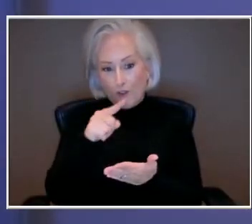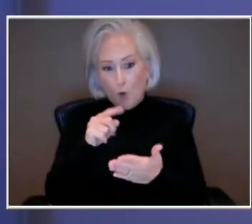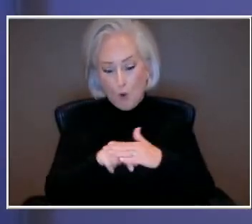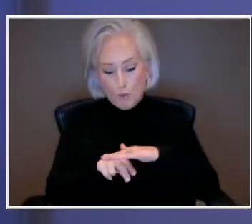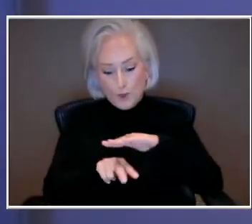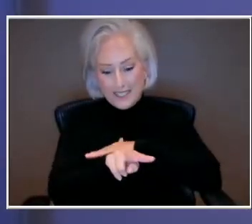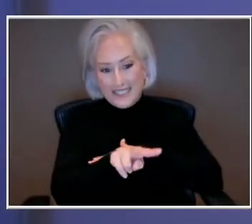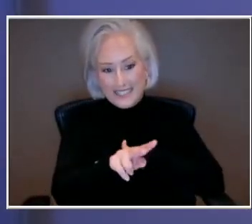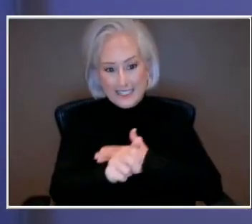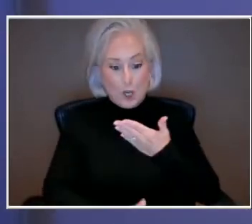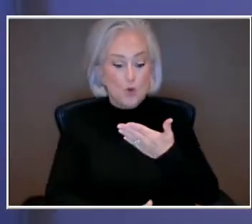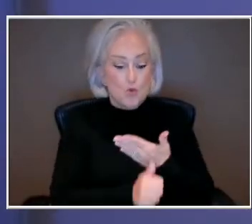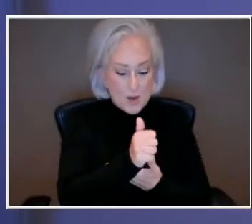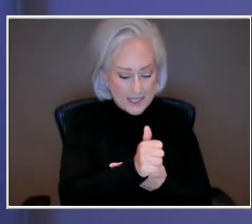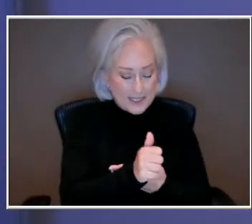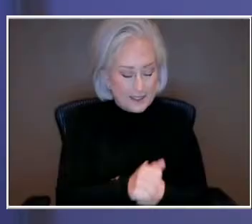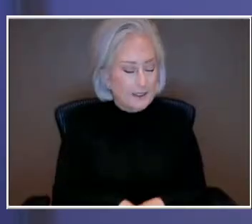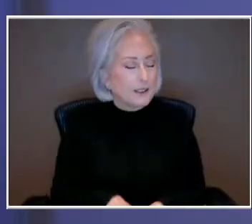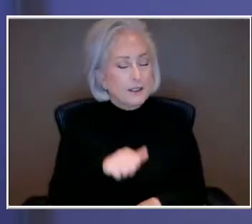cancer,